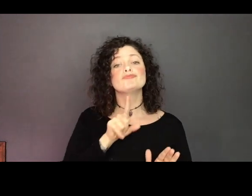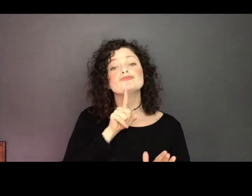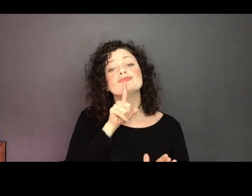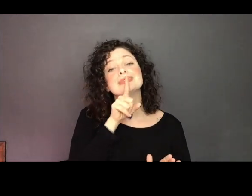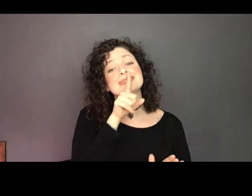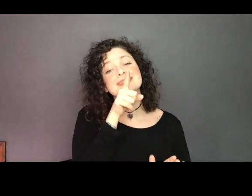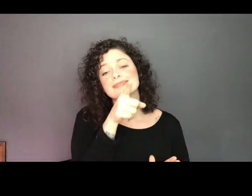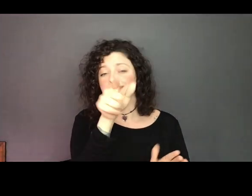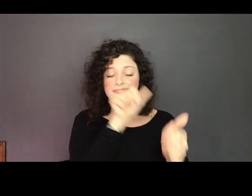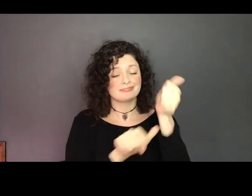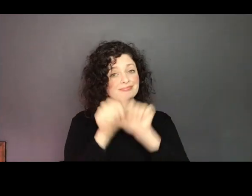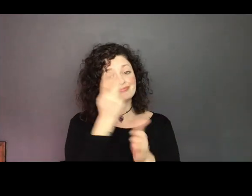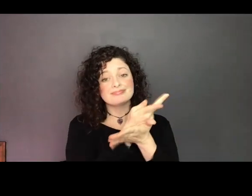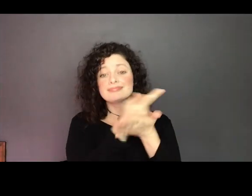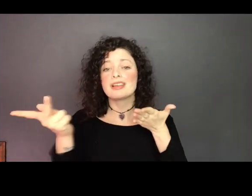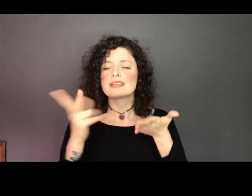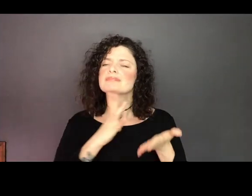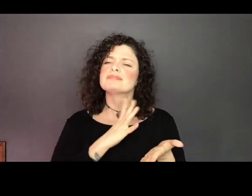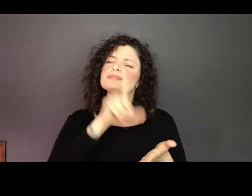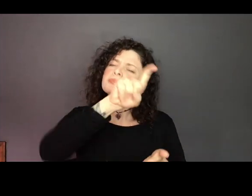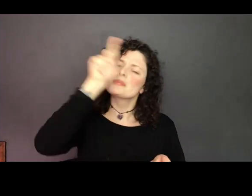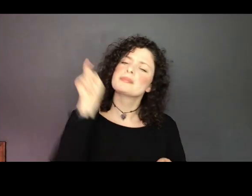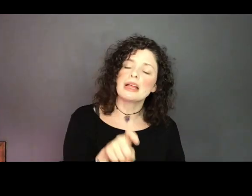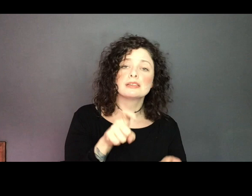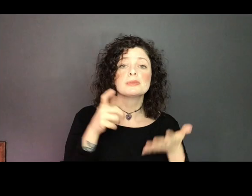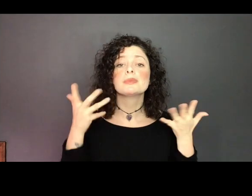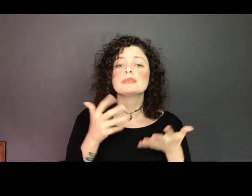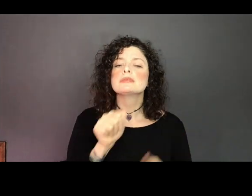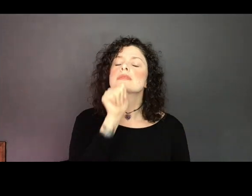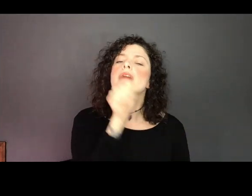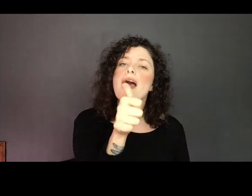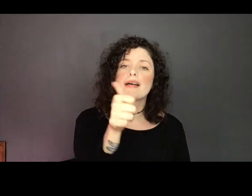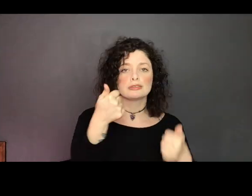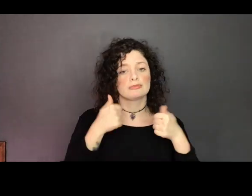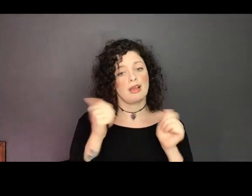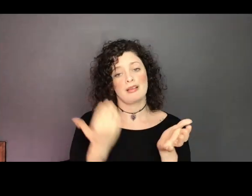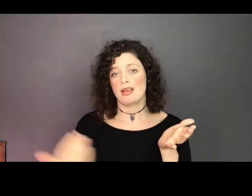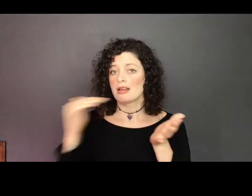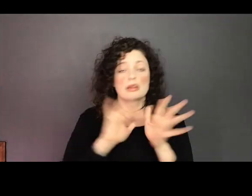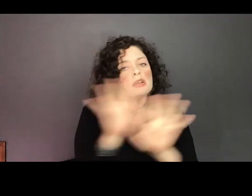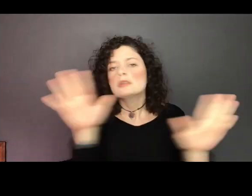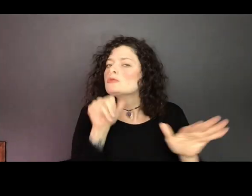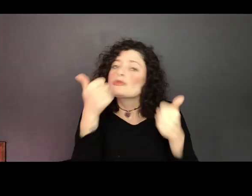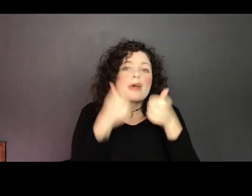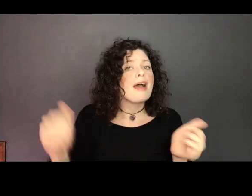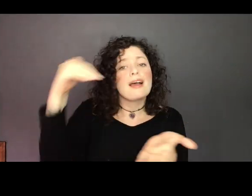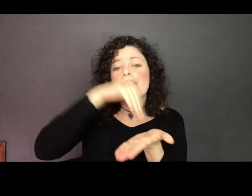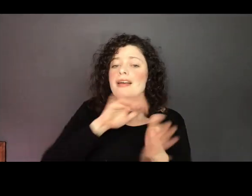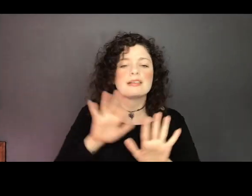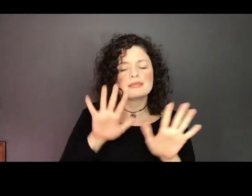sign. If your suicide goes bust, then you absolutely must not try. No, don't